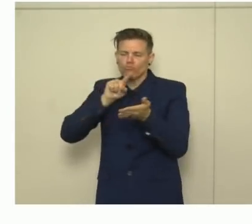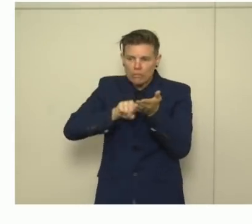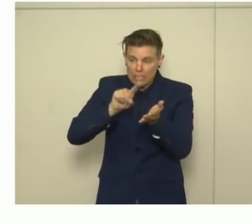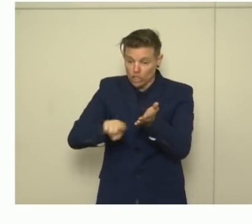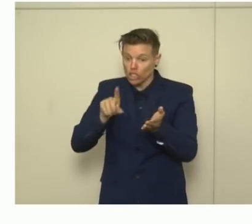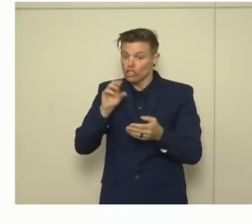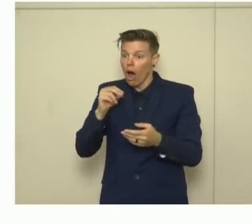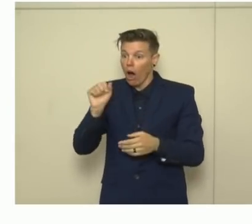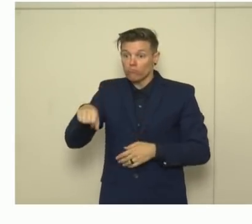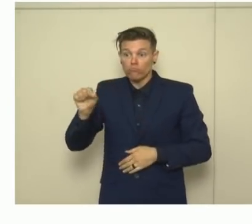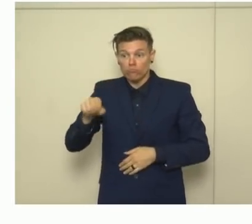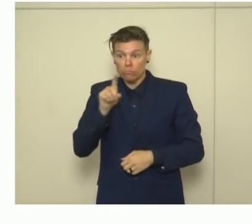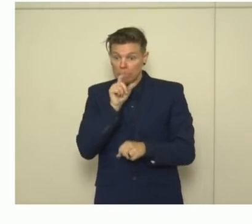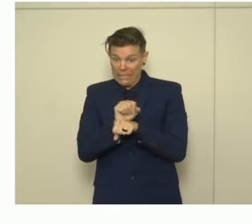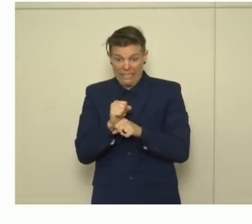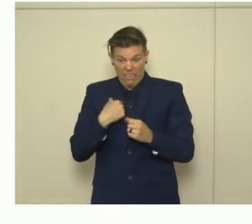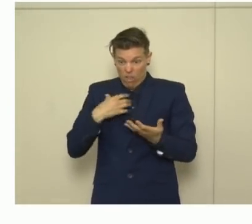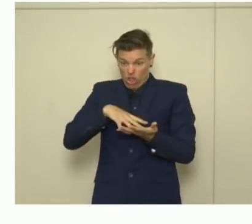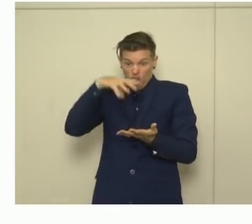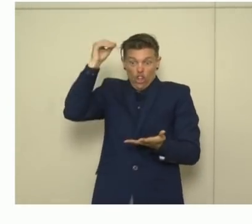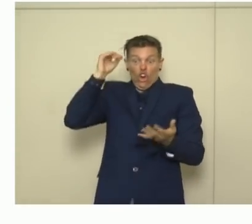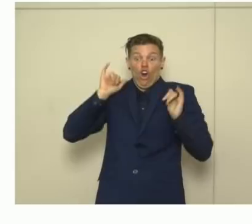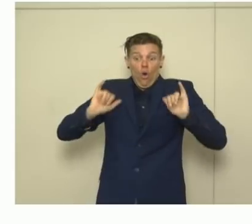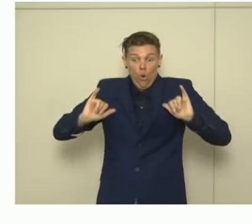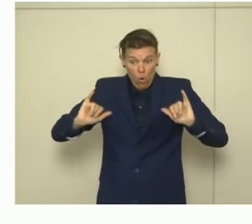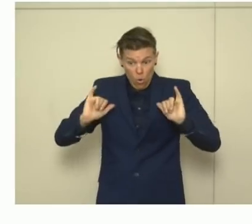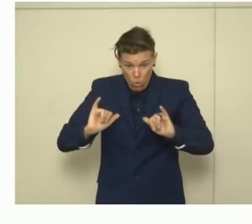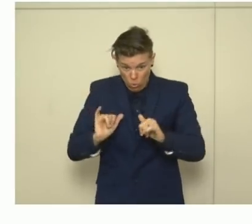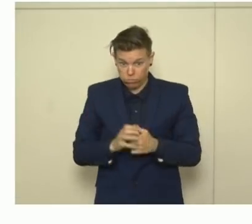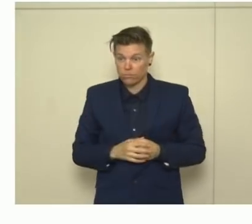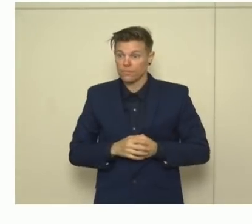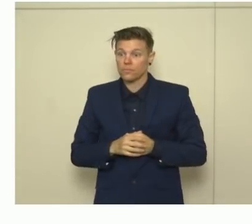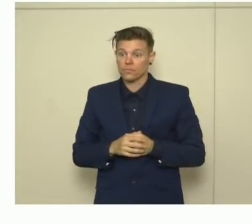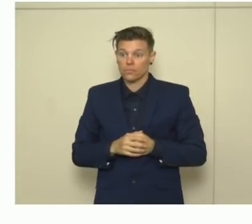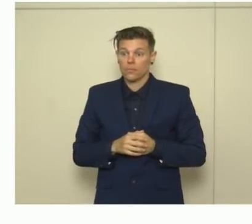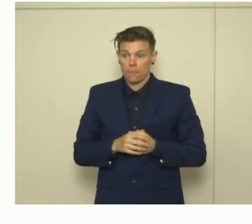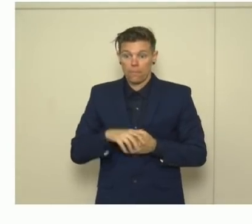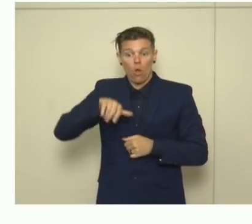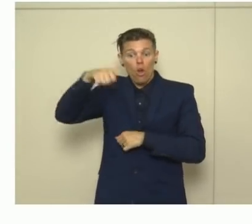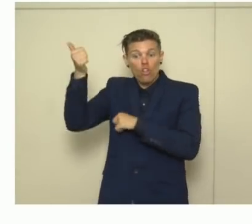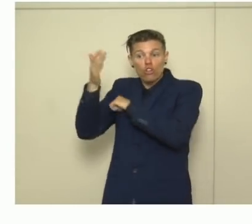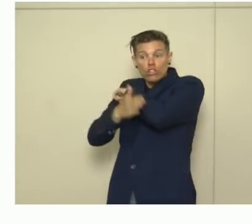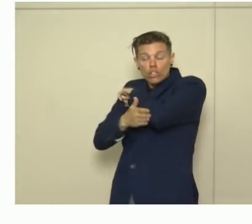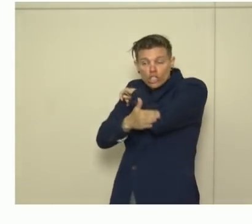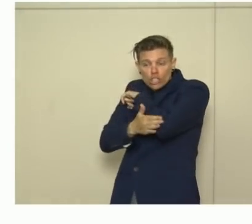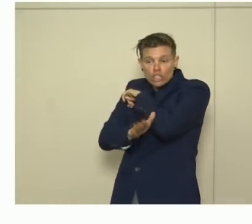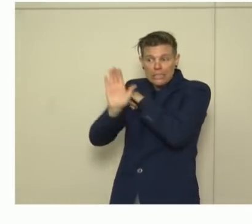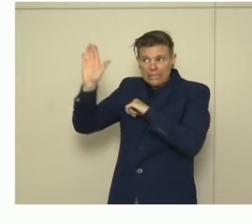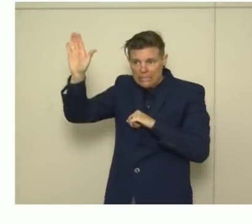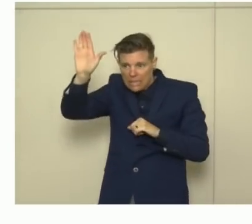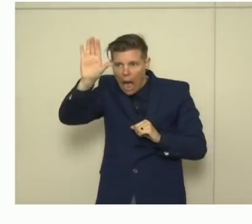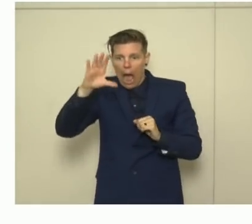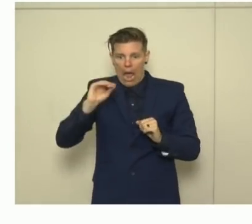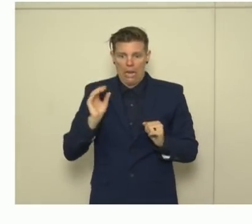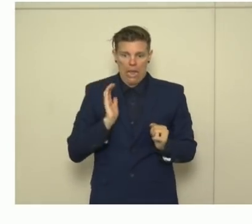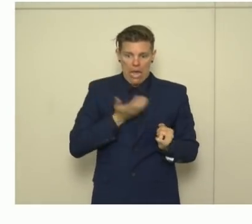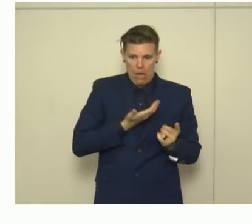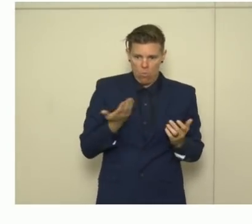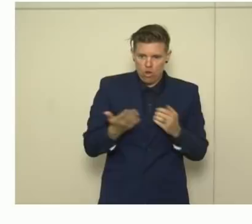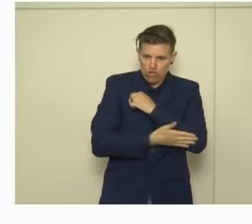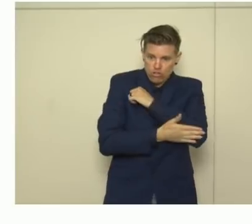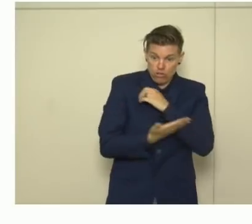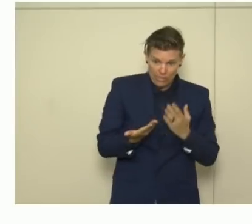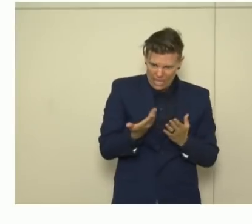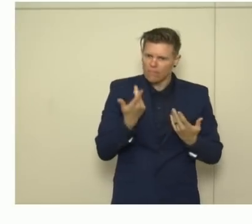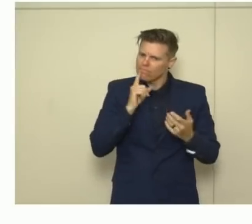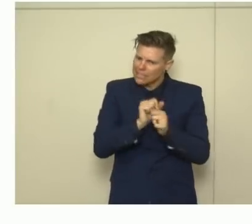information, both in other countries and now some coming out in the United States. I wanted to highlight our child care efforts in the